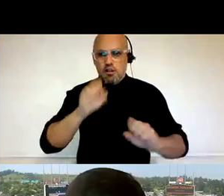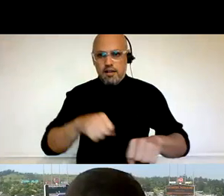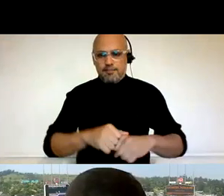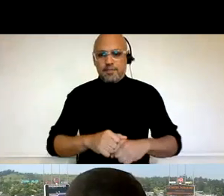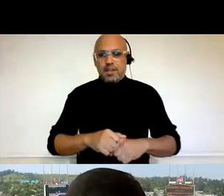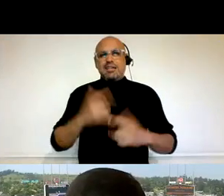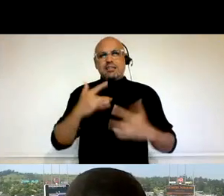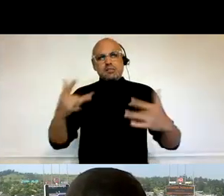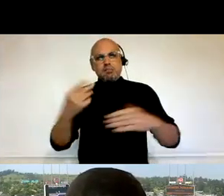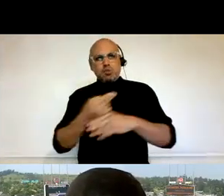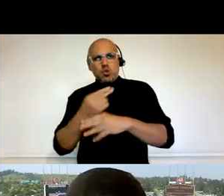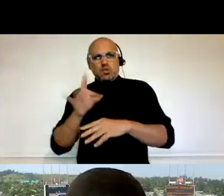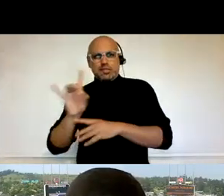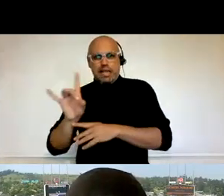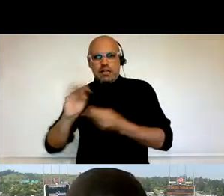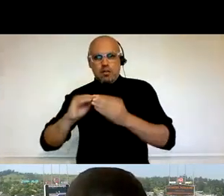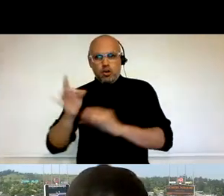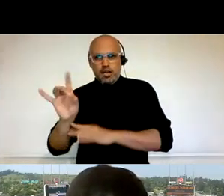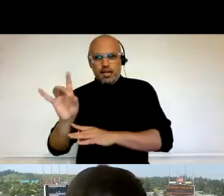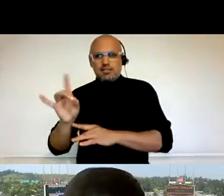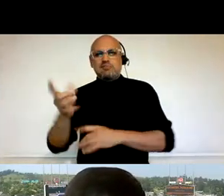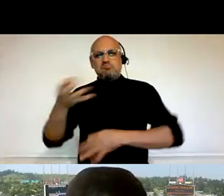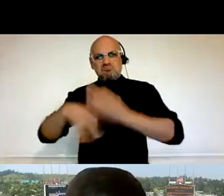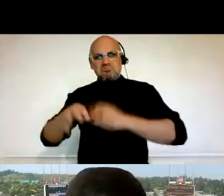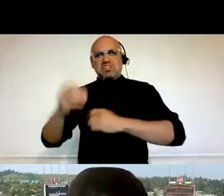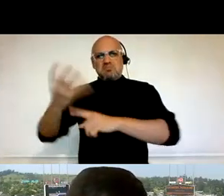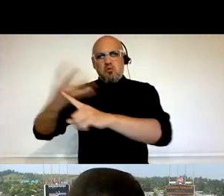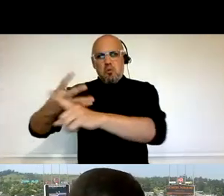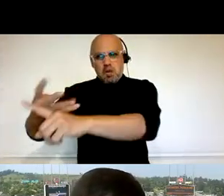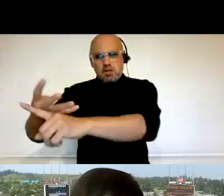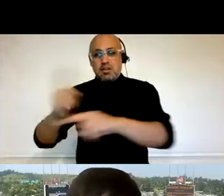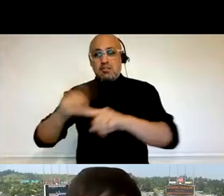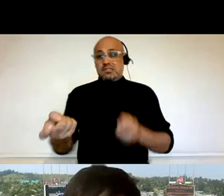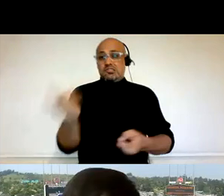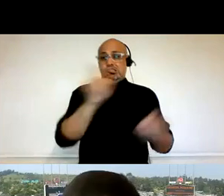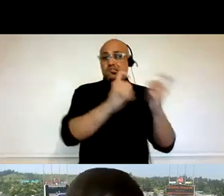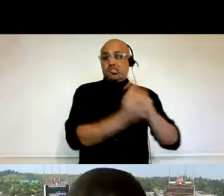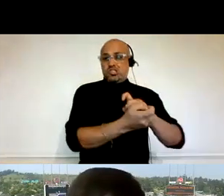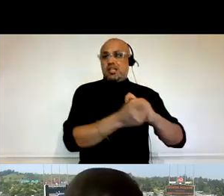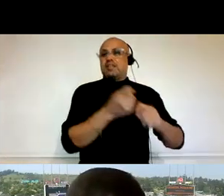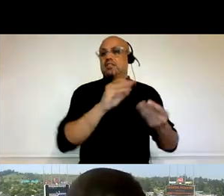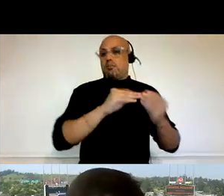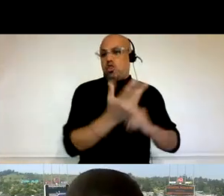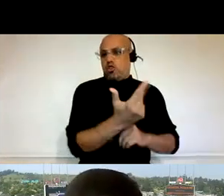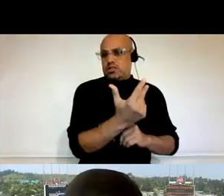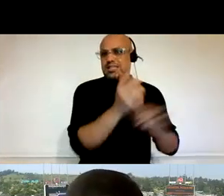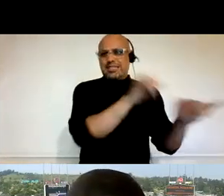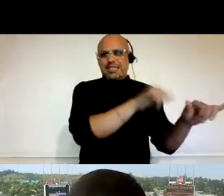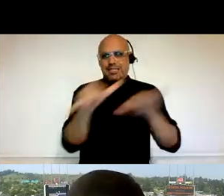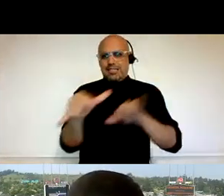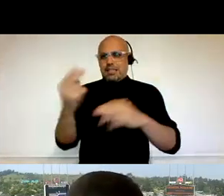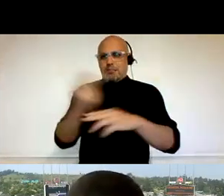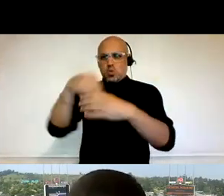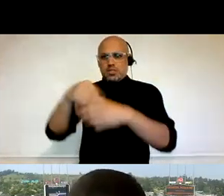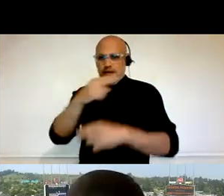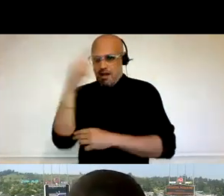4 months. We're going to upgrade to MERV 13, same air conditioning they use in hospitals. It's made from the same elements that they